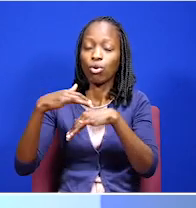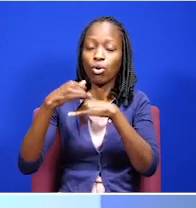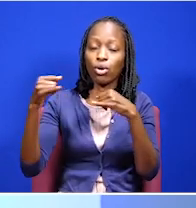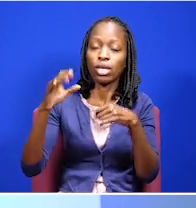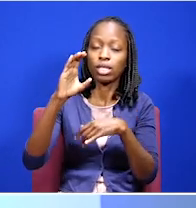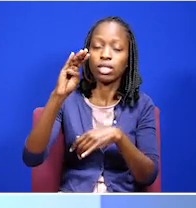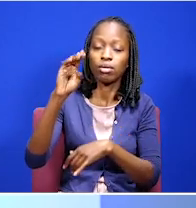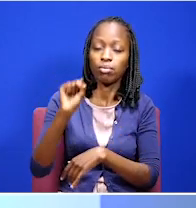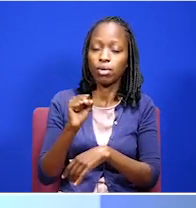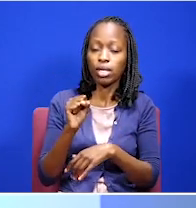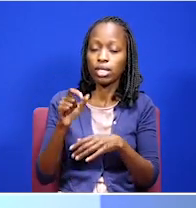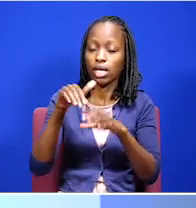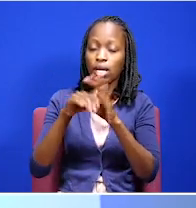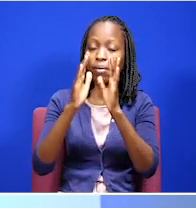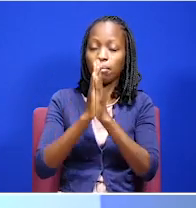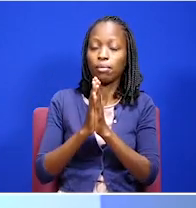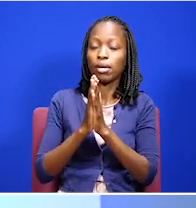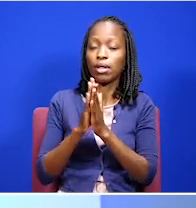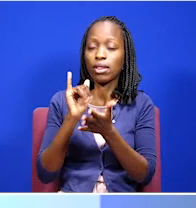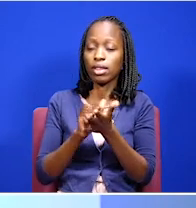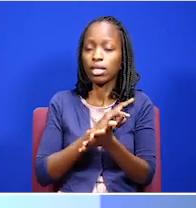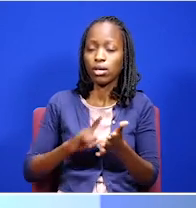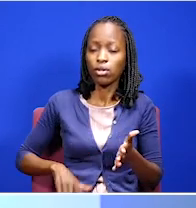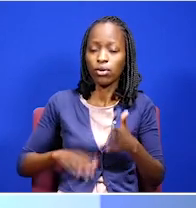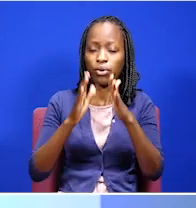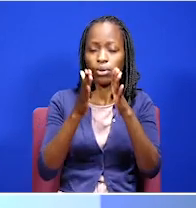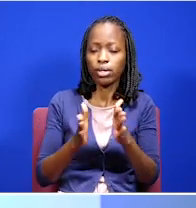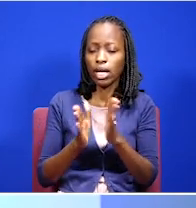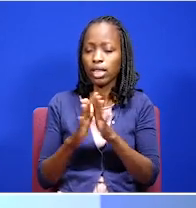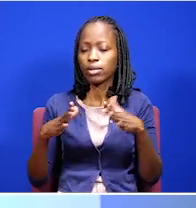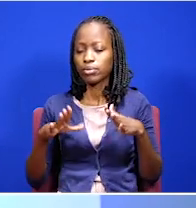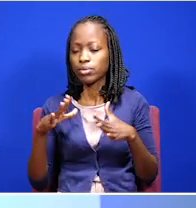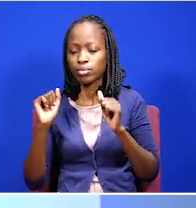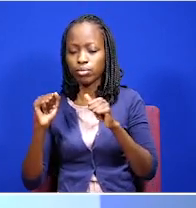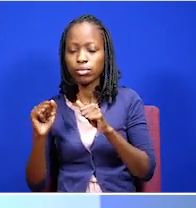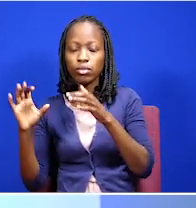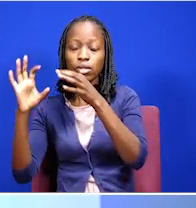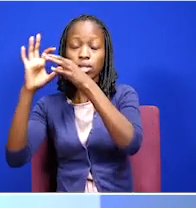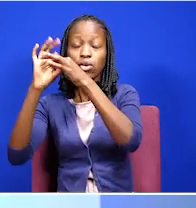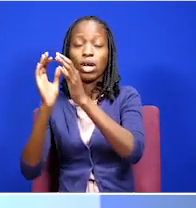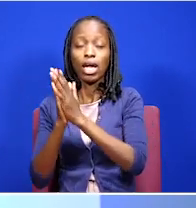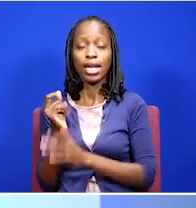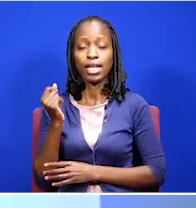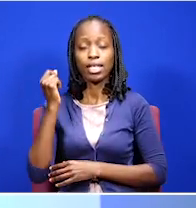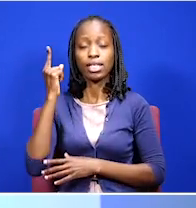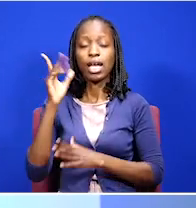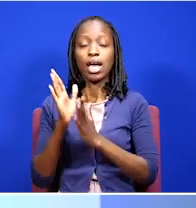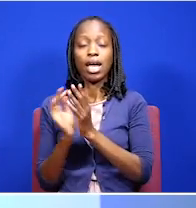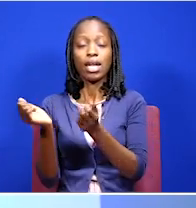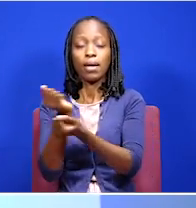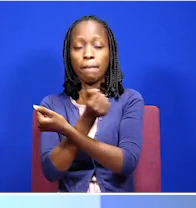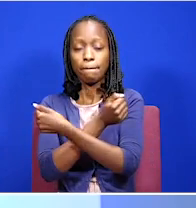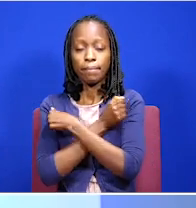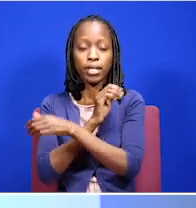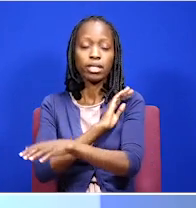this person and these people would connect and understand and embrace the power